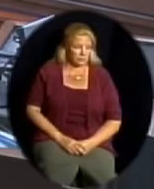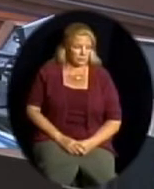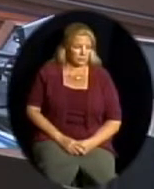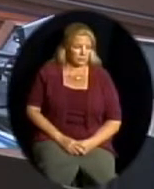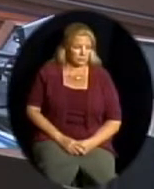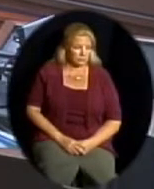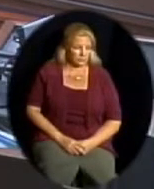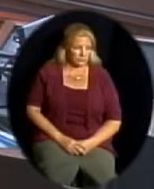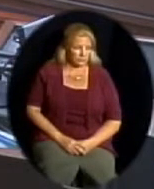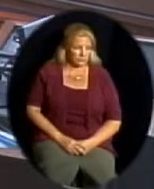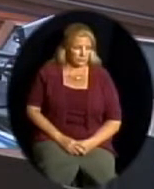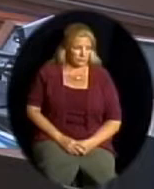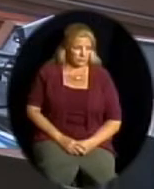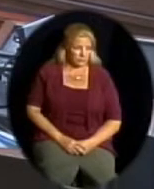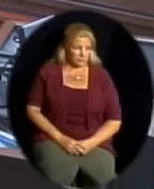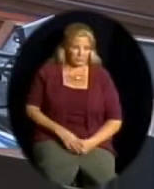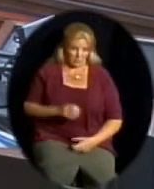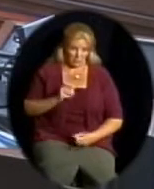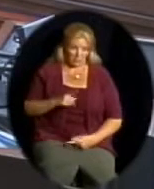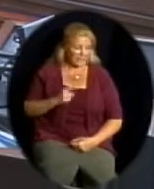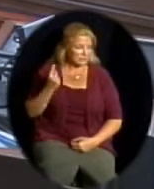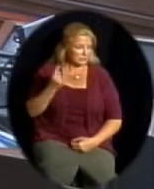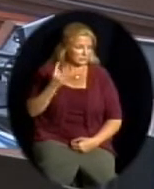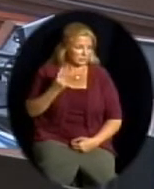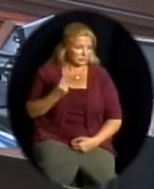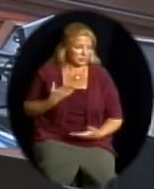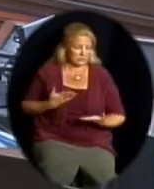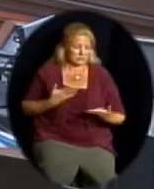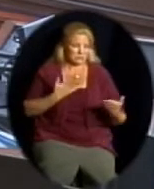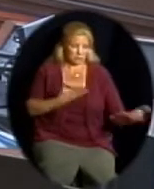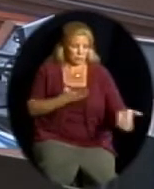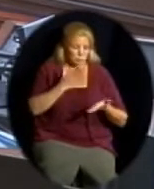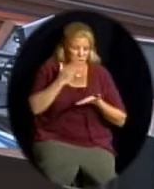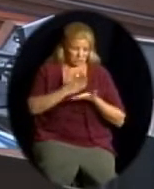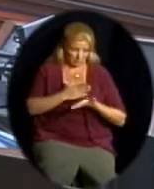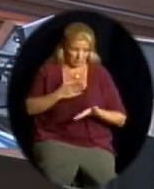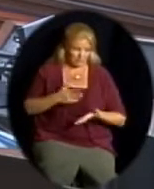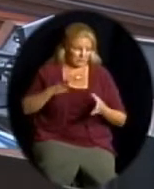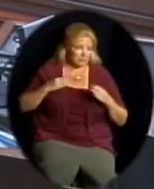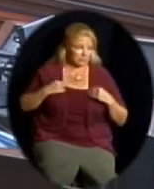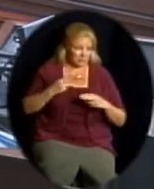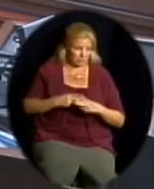Hearing none, a motion would be in order to cease nominations. So moved. Second?